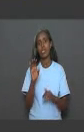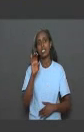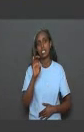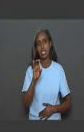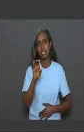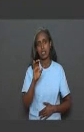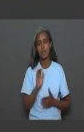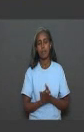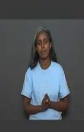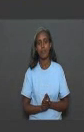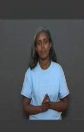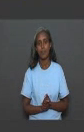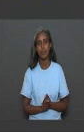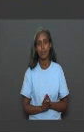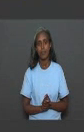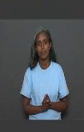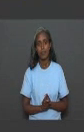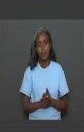B over C.